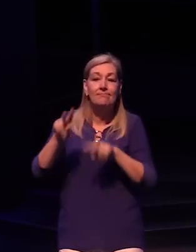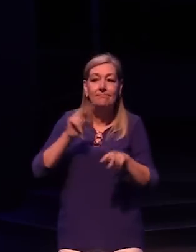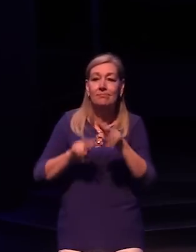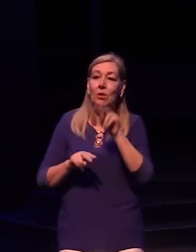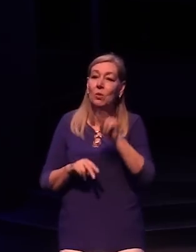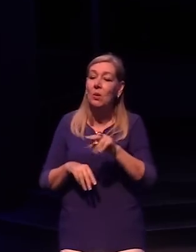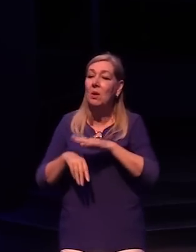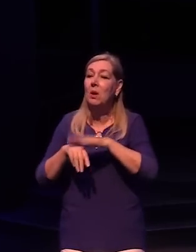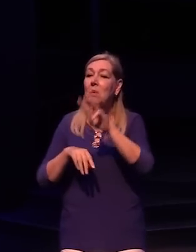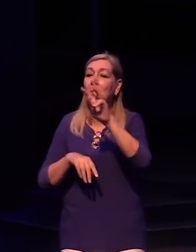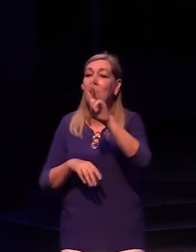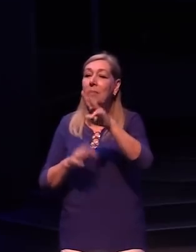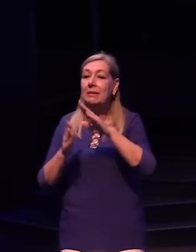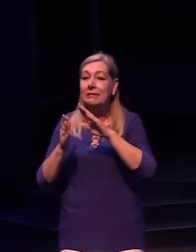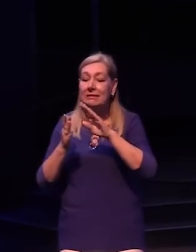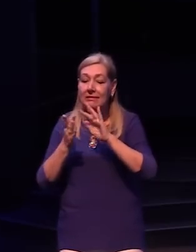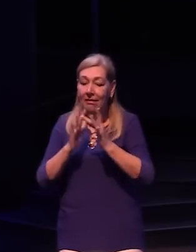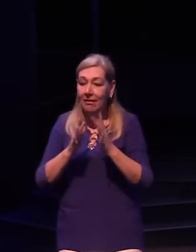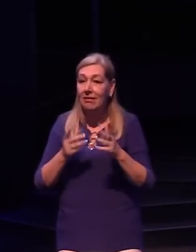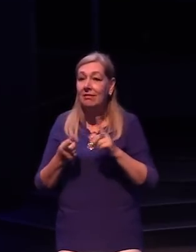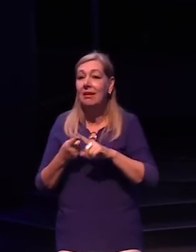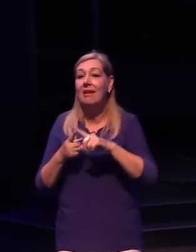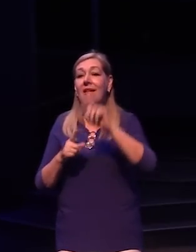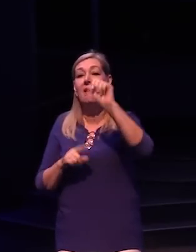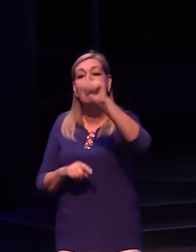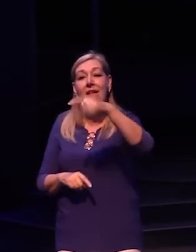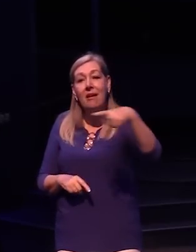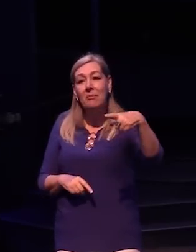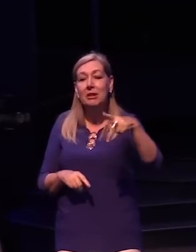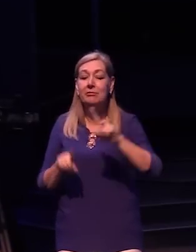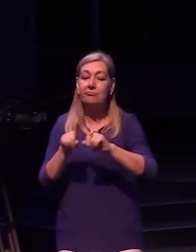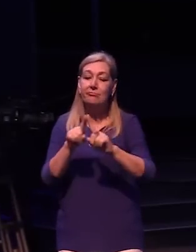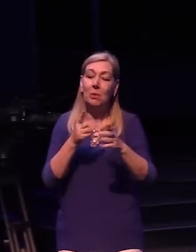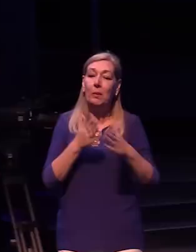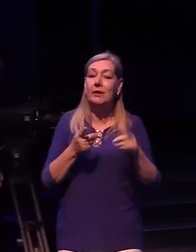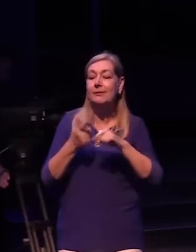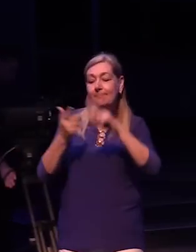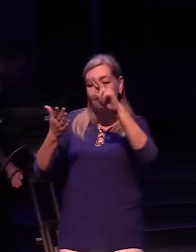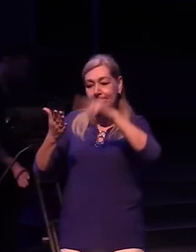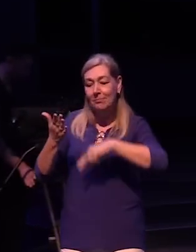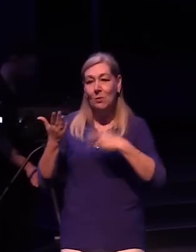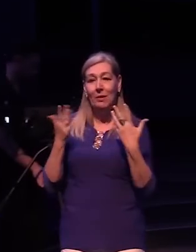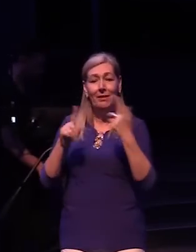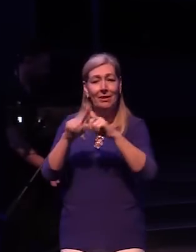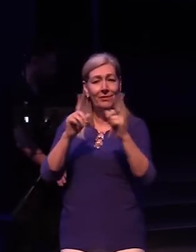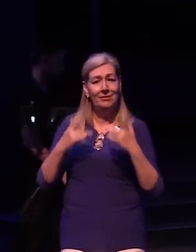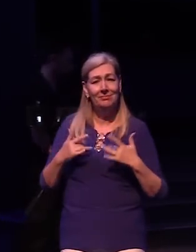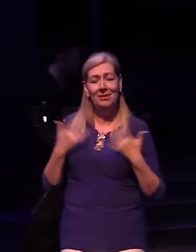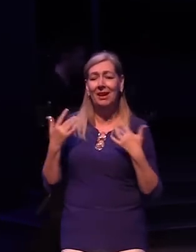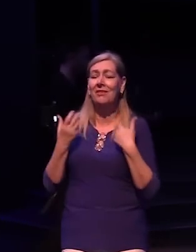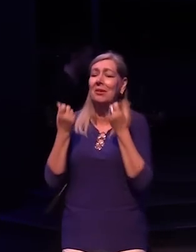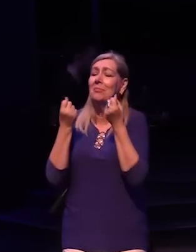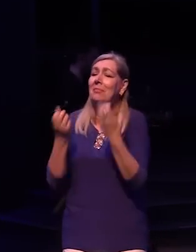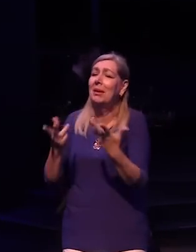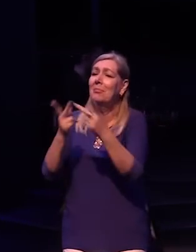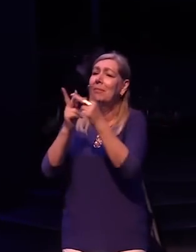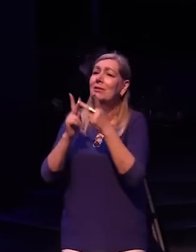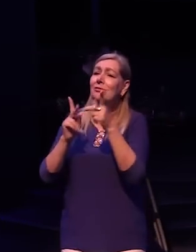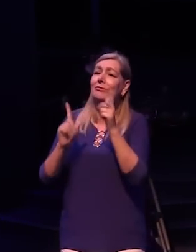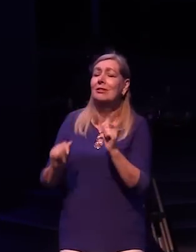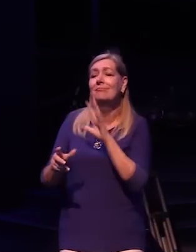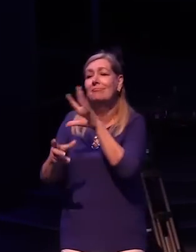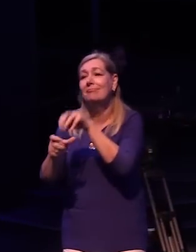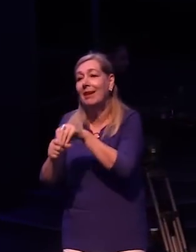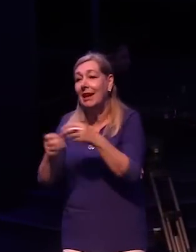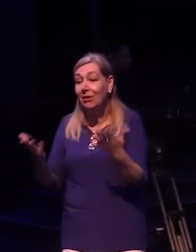our website, our mobile app, or in one of the offering envelopes at any of our campuses. There are so many places to find friends at Gateway. You